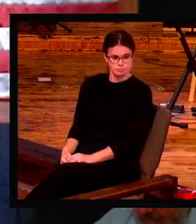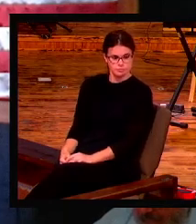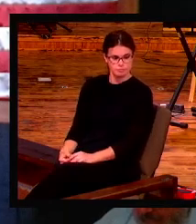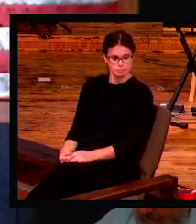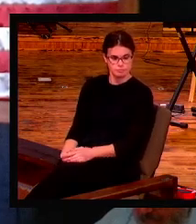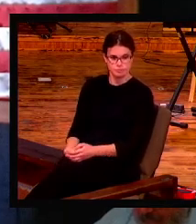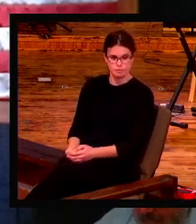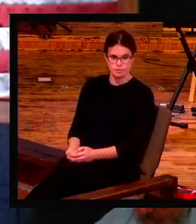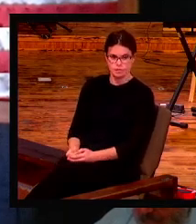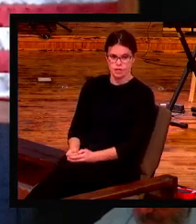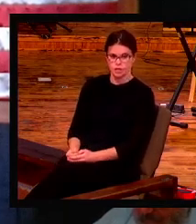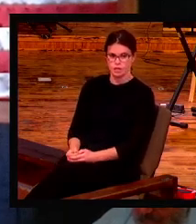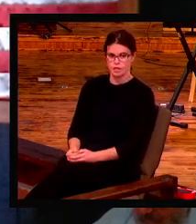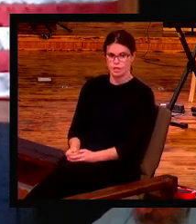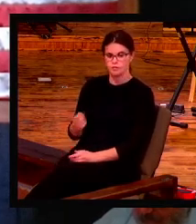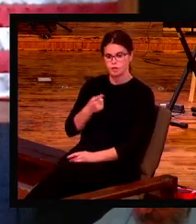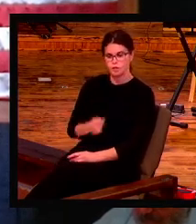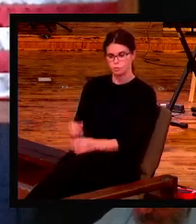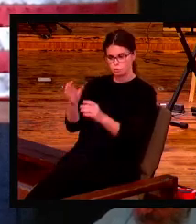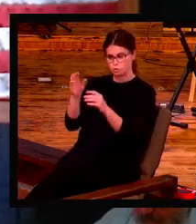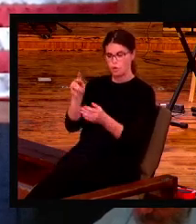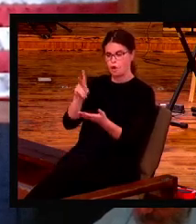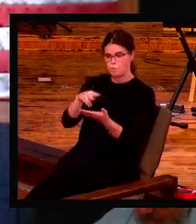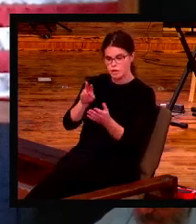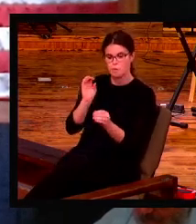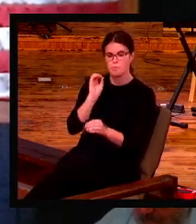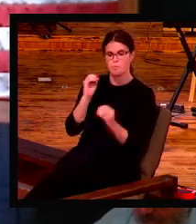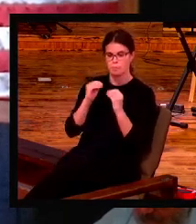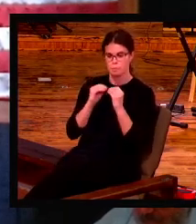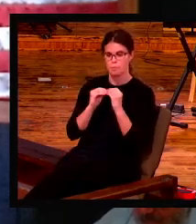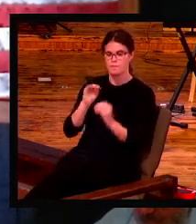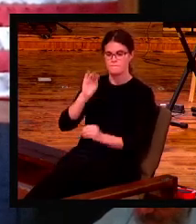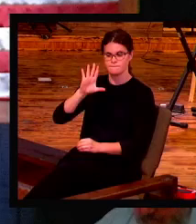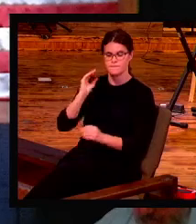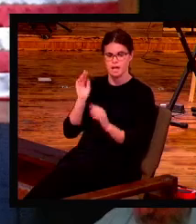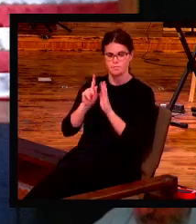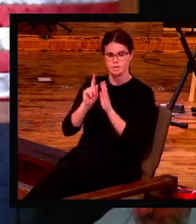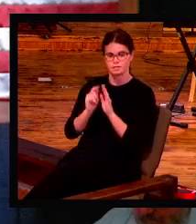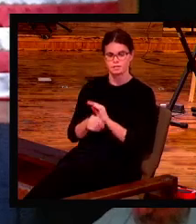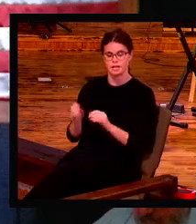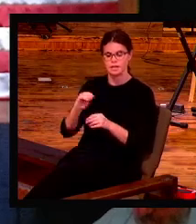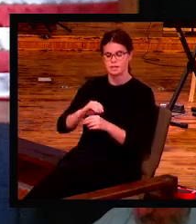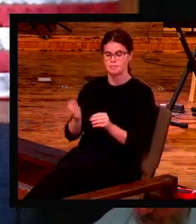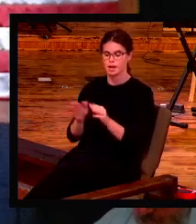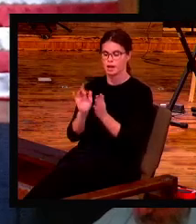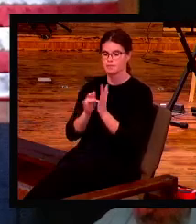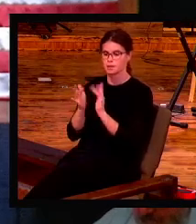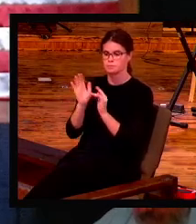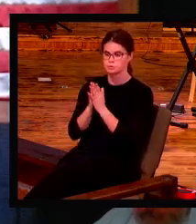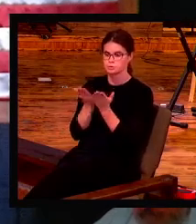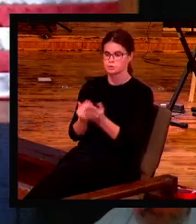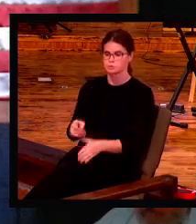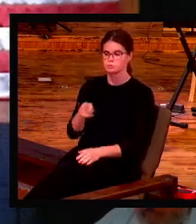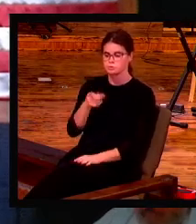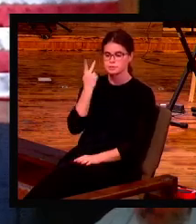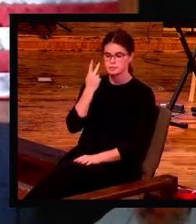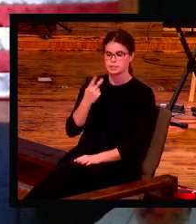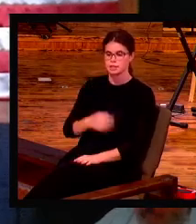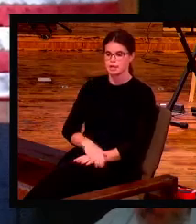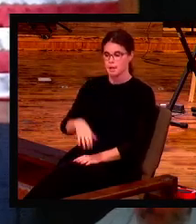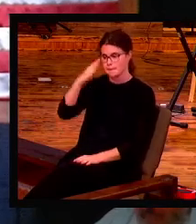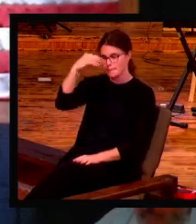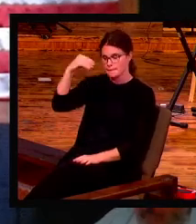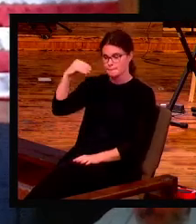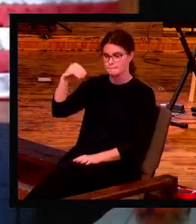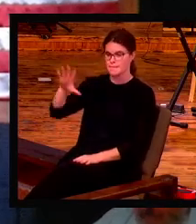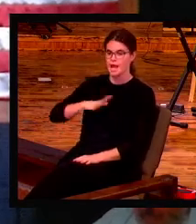name of Joseph. So I'm gonna weave a principle on top of Joseph's life and show you how God